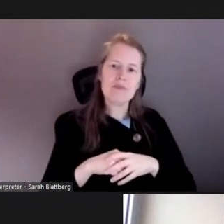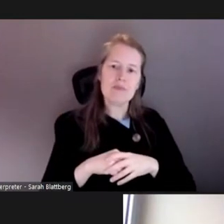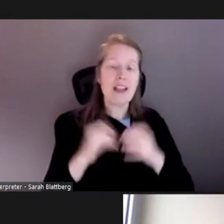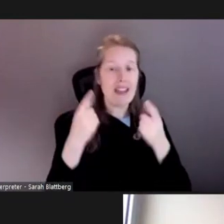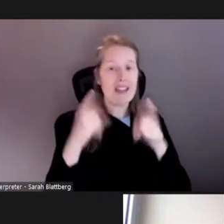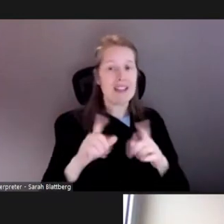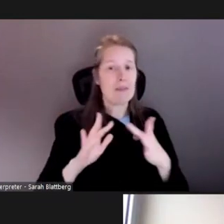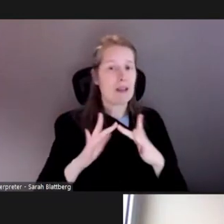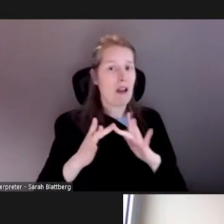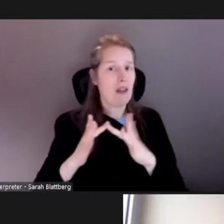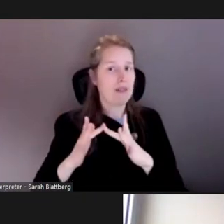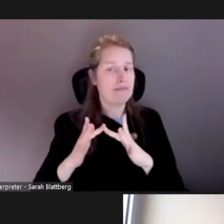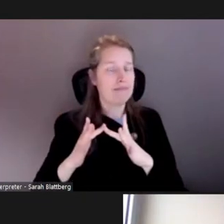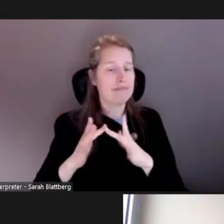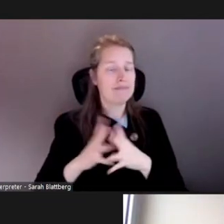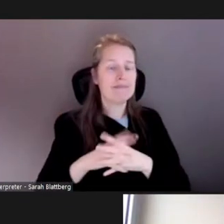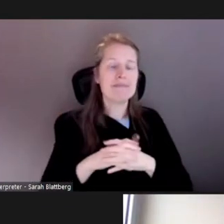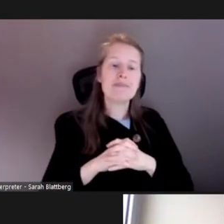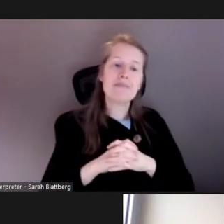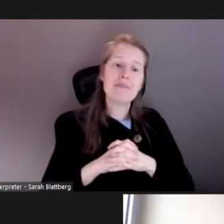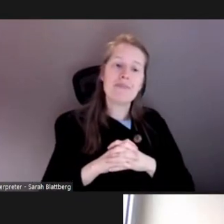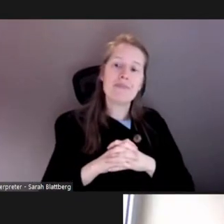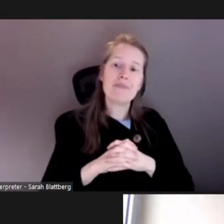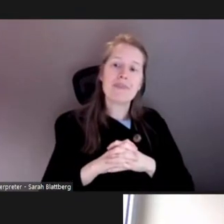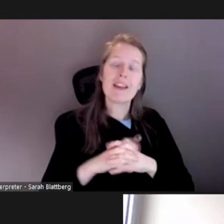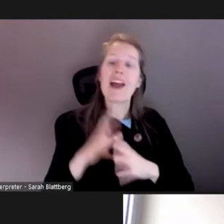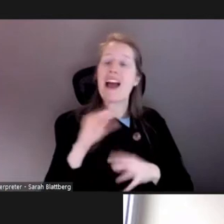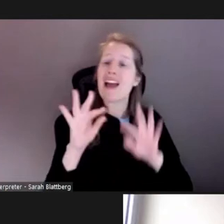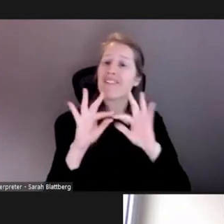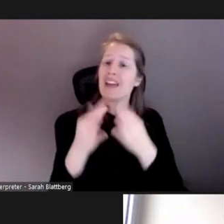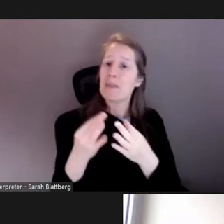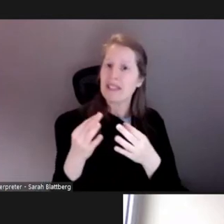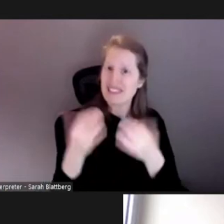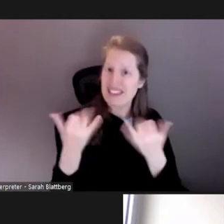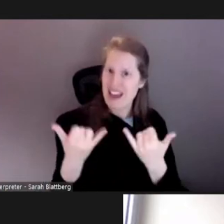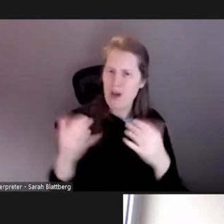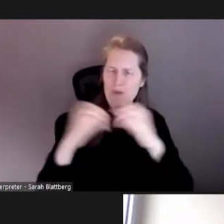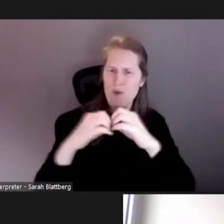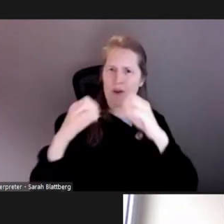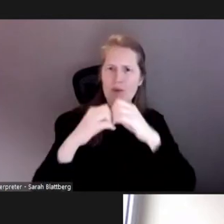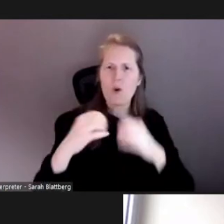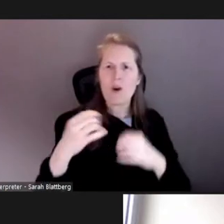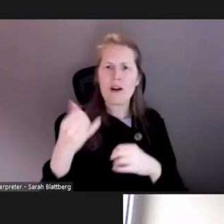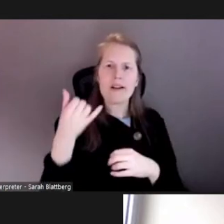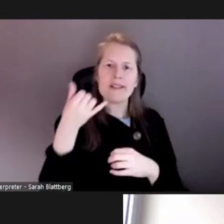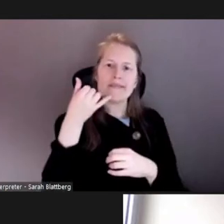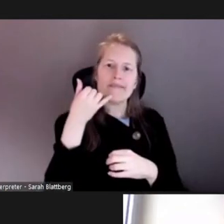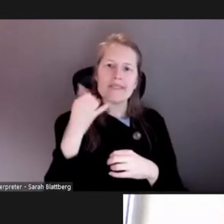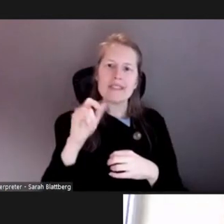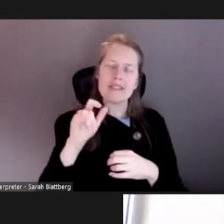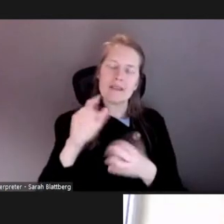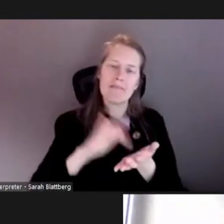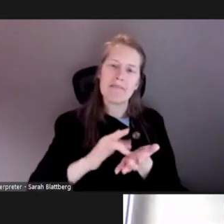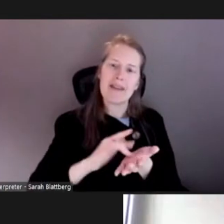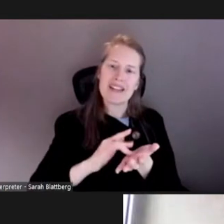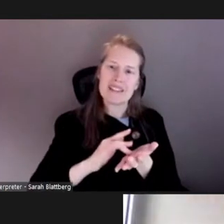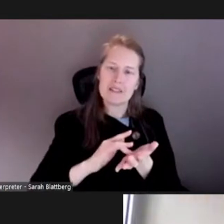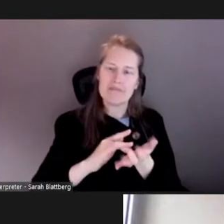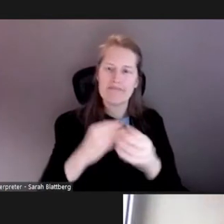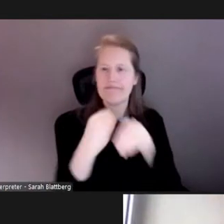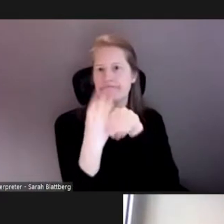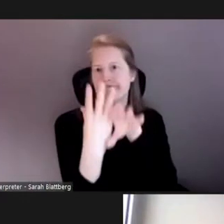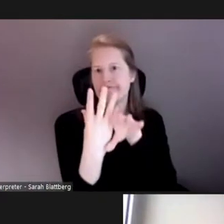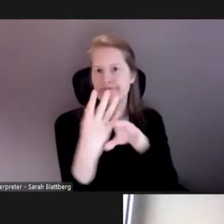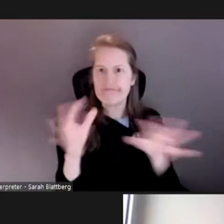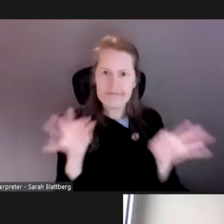online. Also, families are using telemedicine. So making sure that they have access to robust service that enables